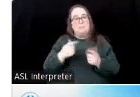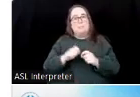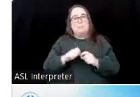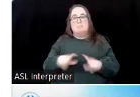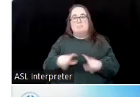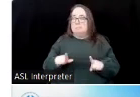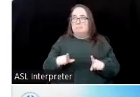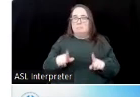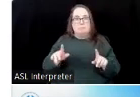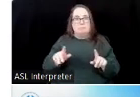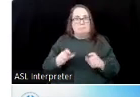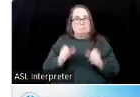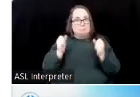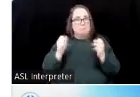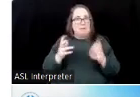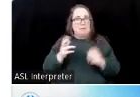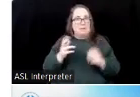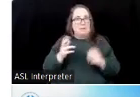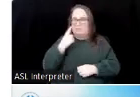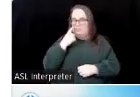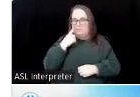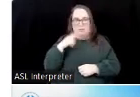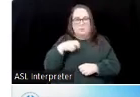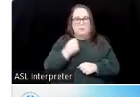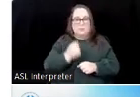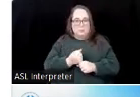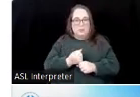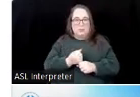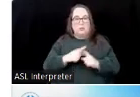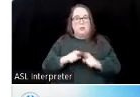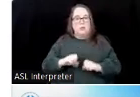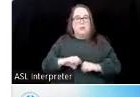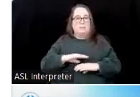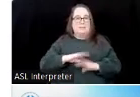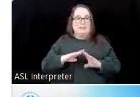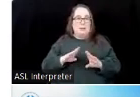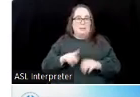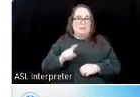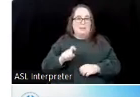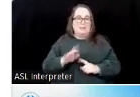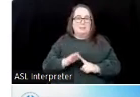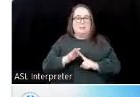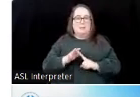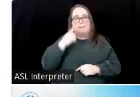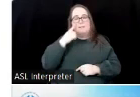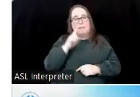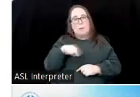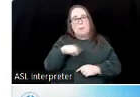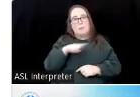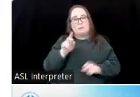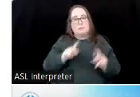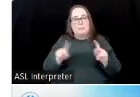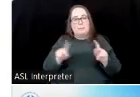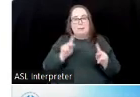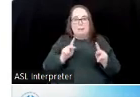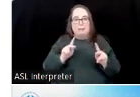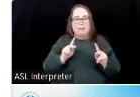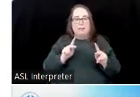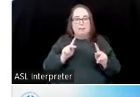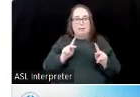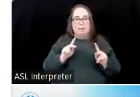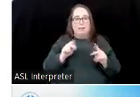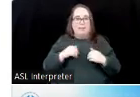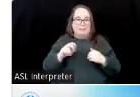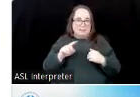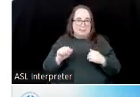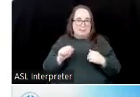significant resources in the last 2 years to meet the housing needs, particularly those for people who have disabilities,